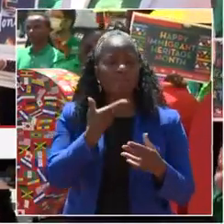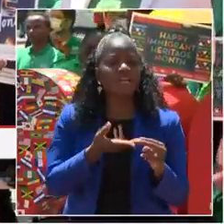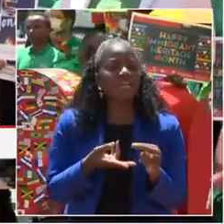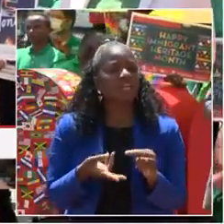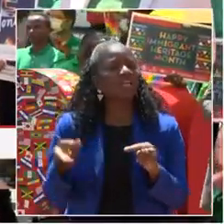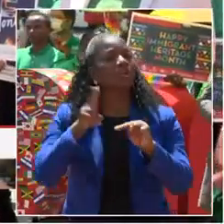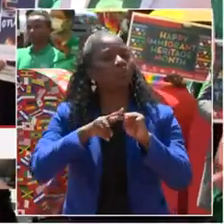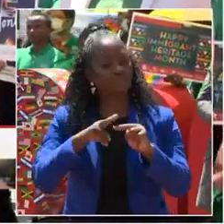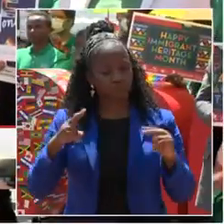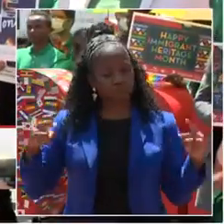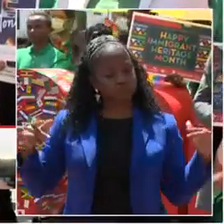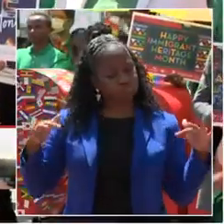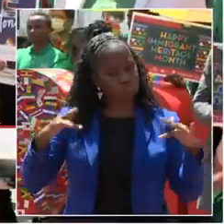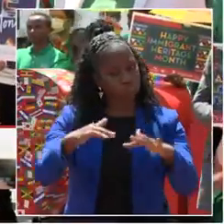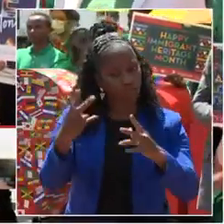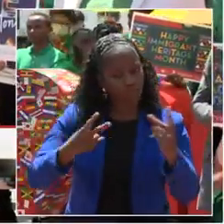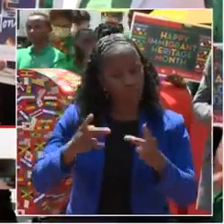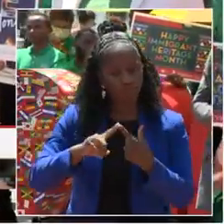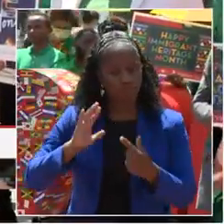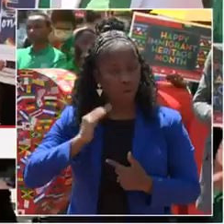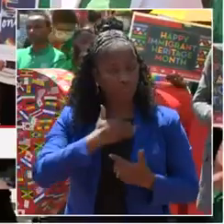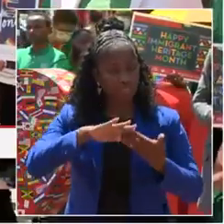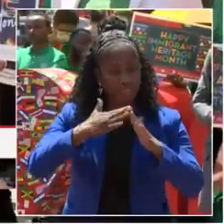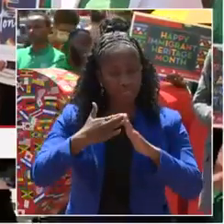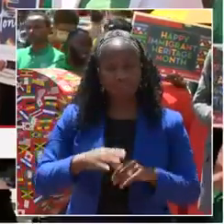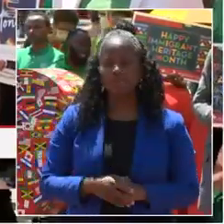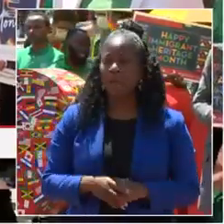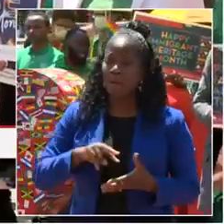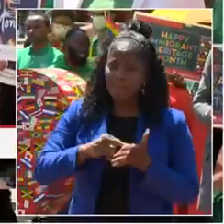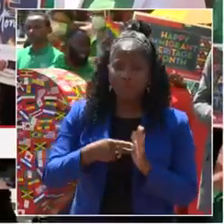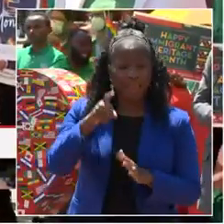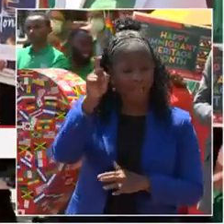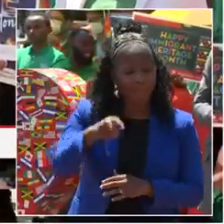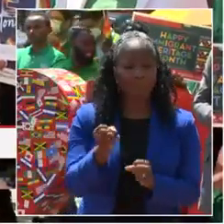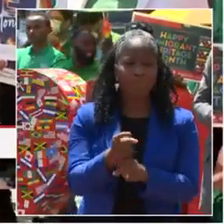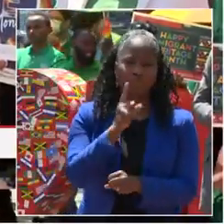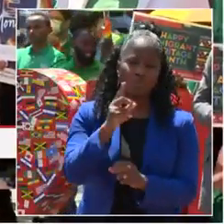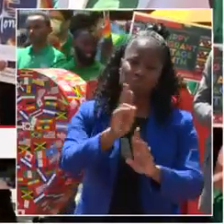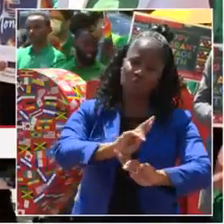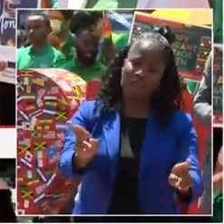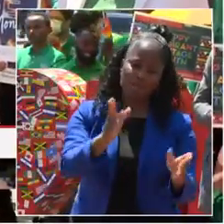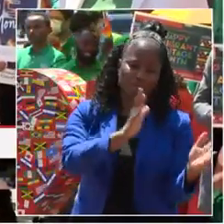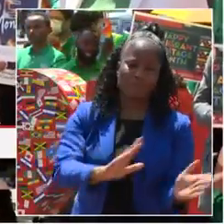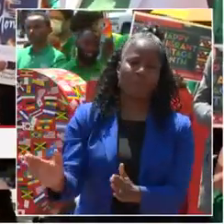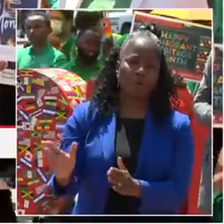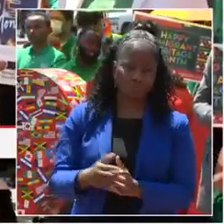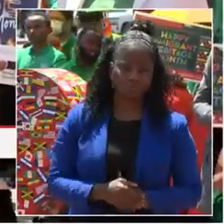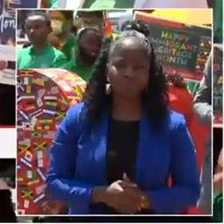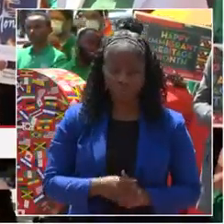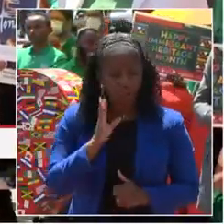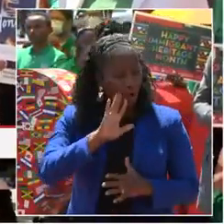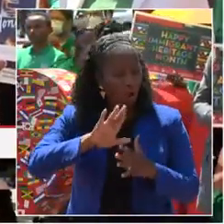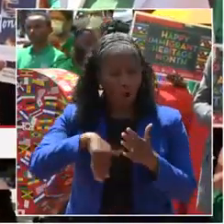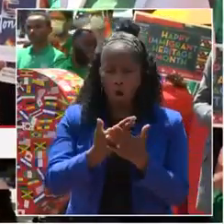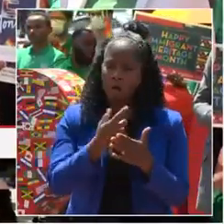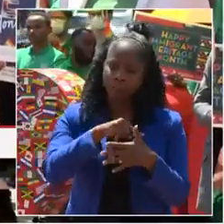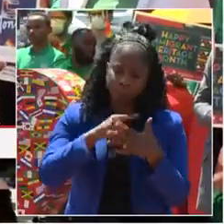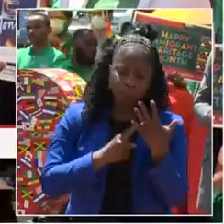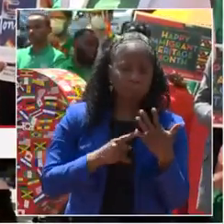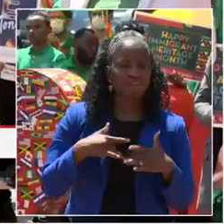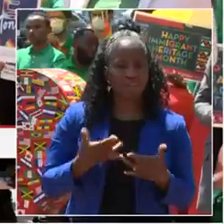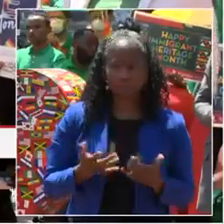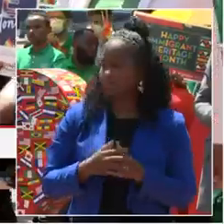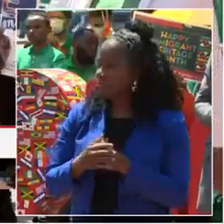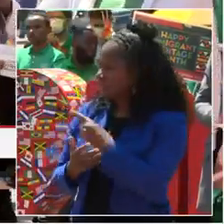increased visitors to our city, we have to be in a posture of preparedness for all of those contingencies. And when you talk about